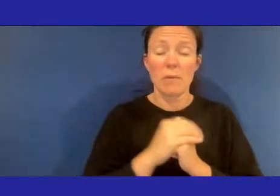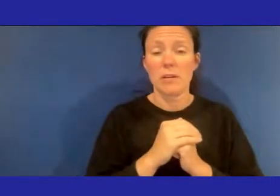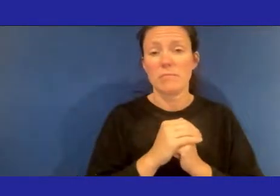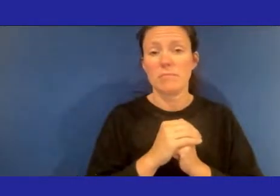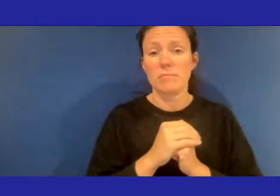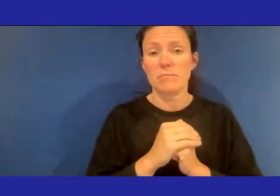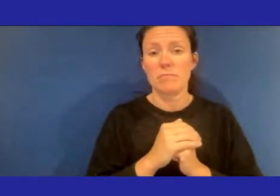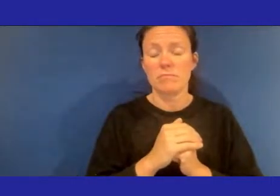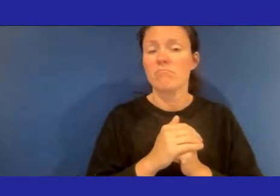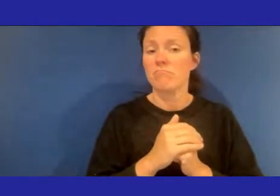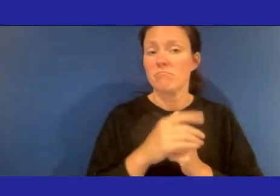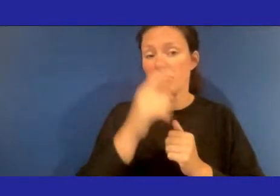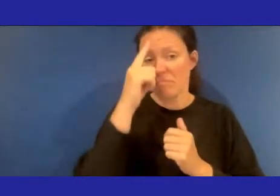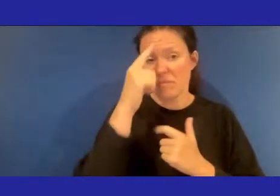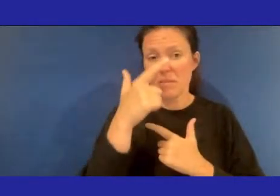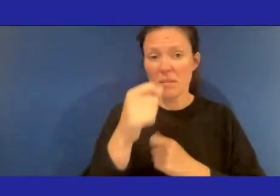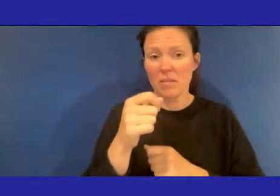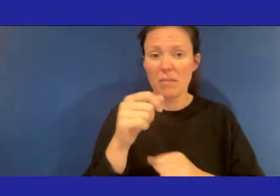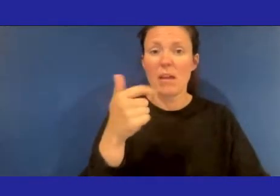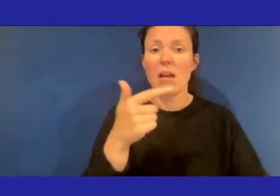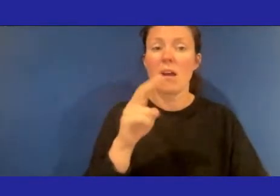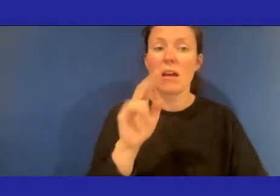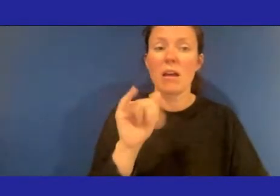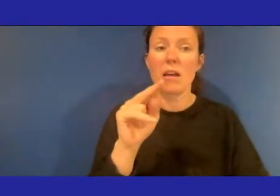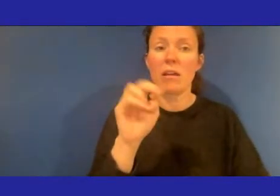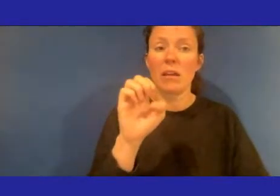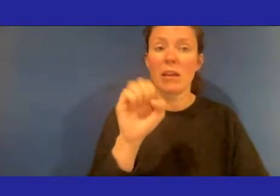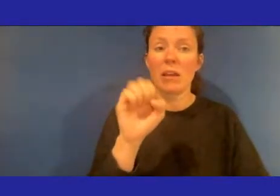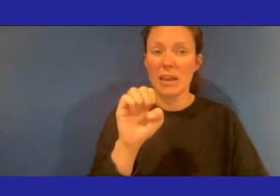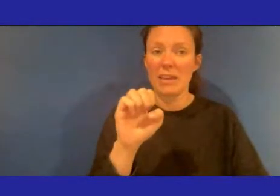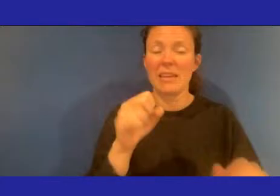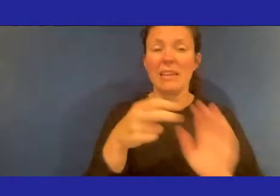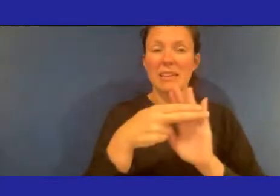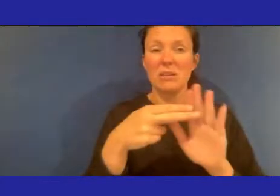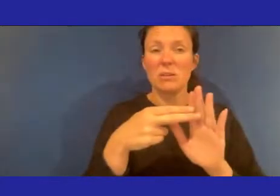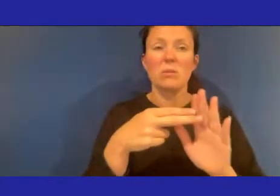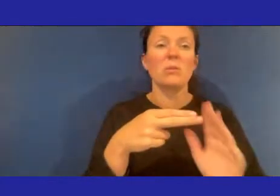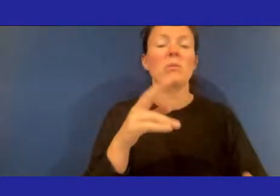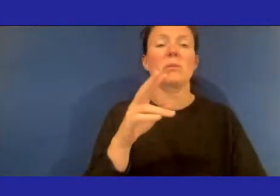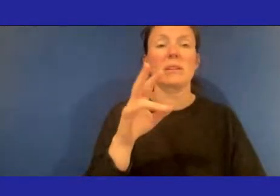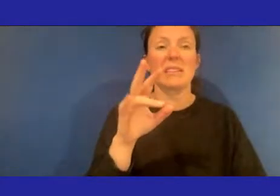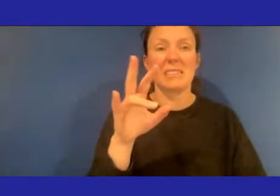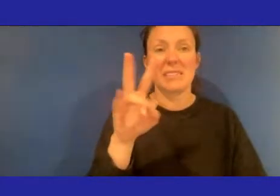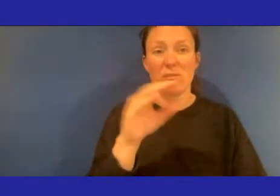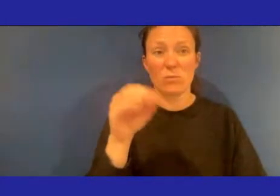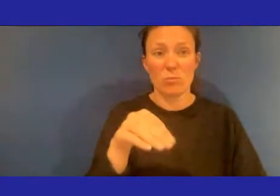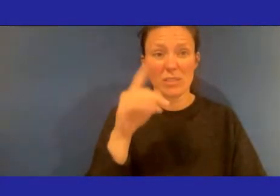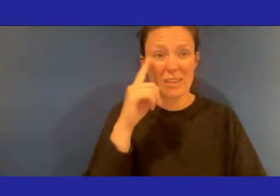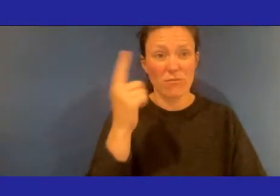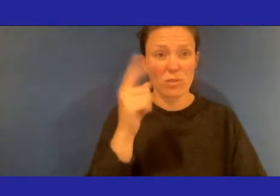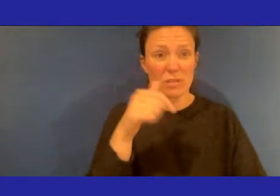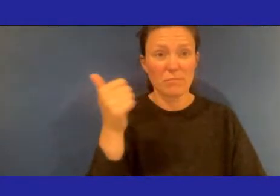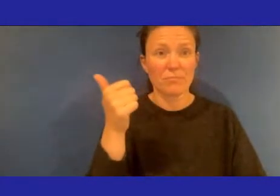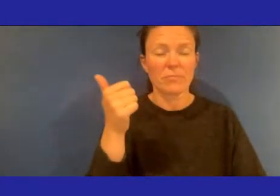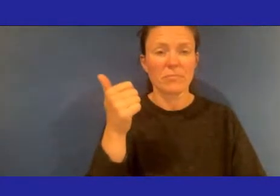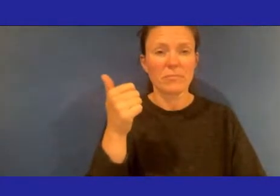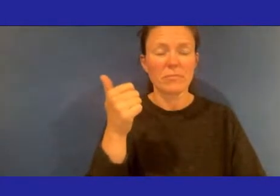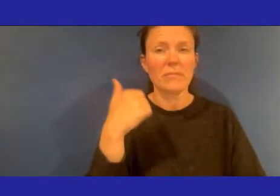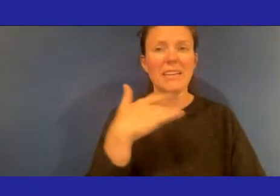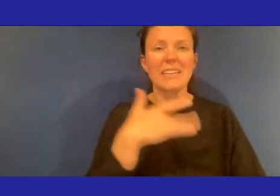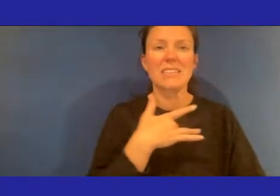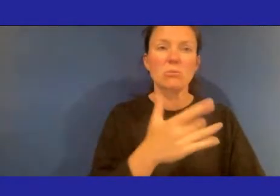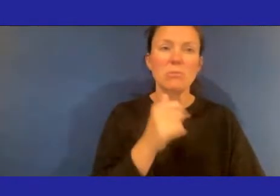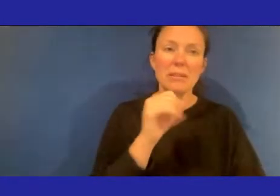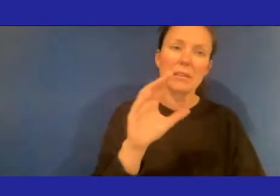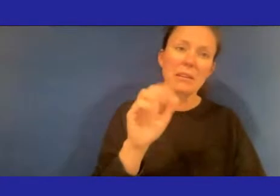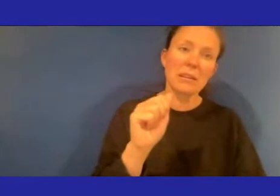that Guyanese was 7%, and that's something else. And I understand their issue because they're not typically Caribbean, they're South